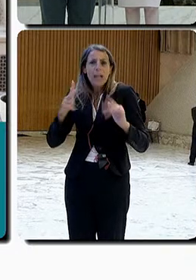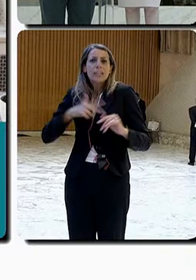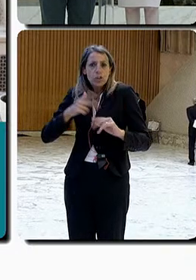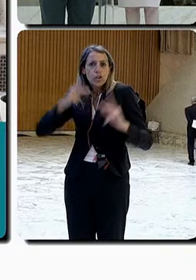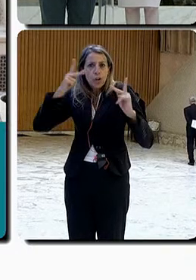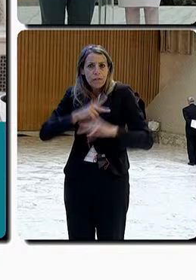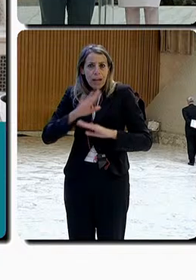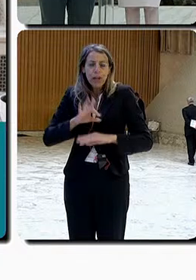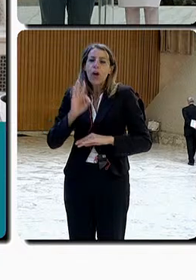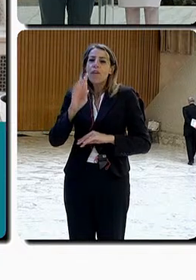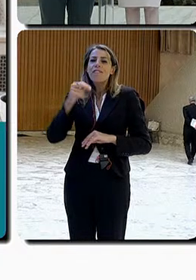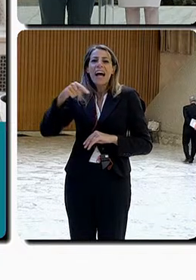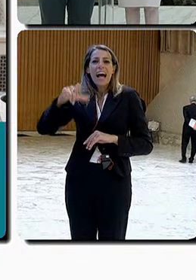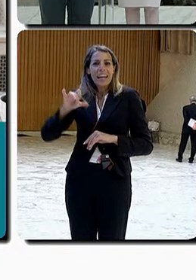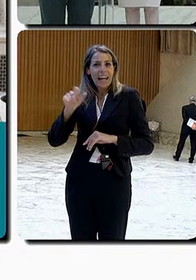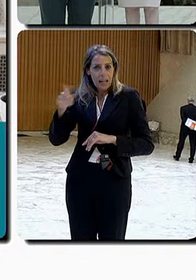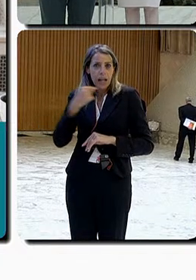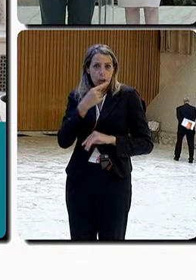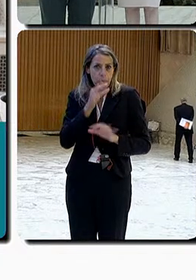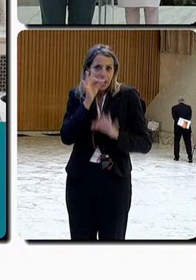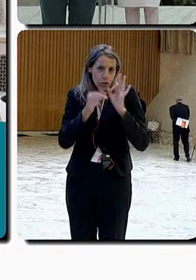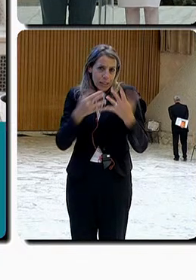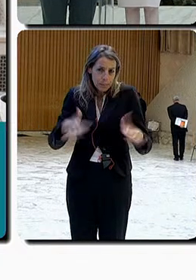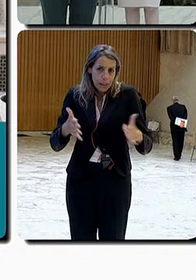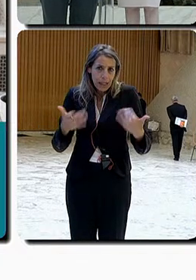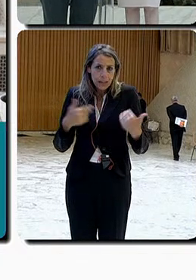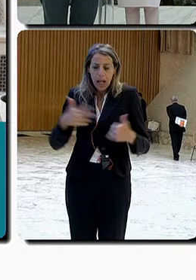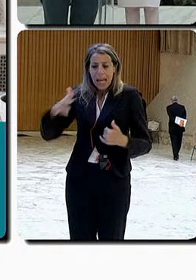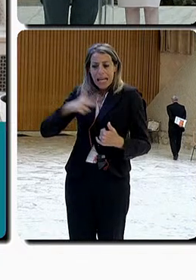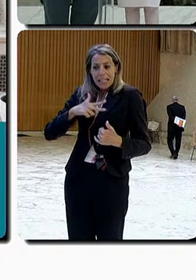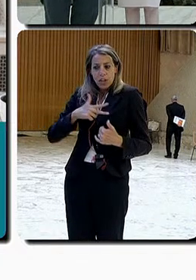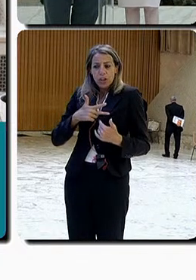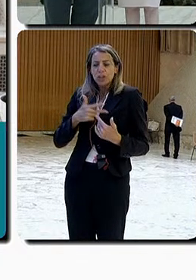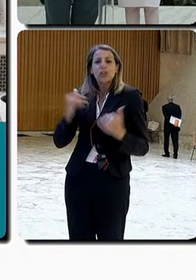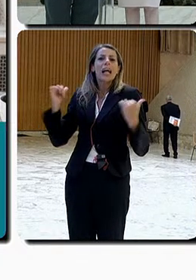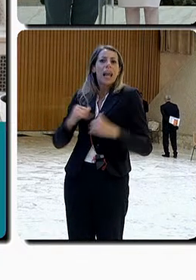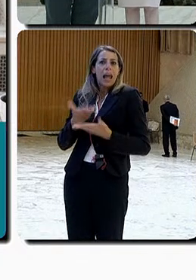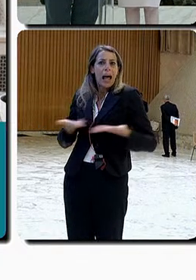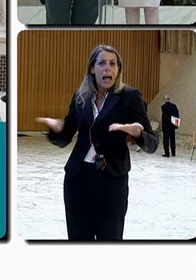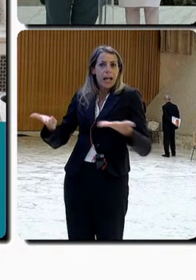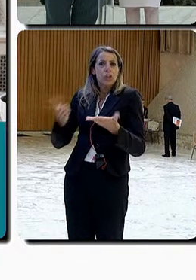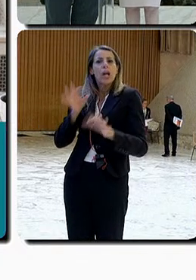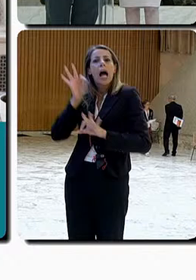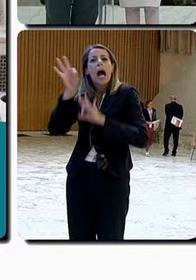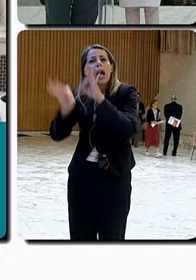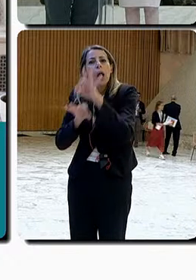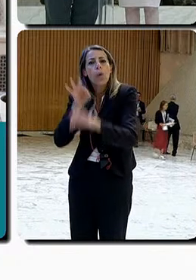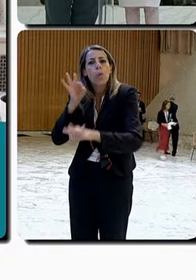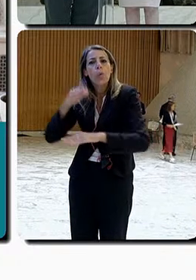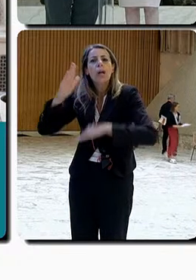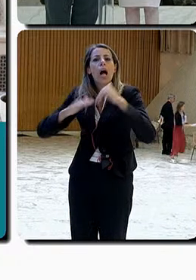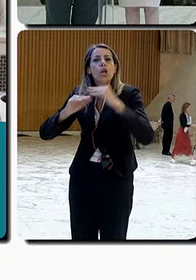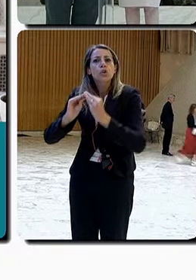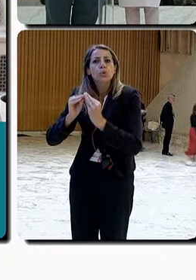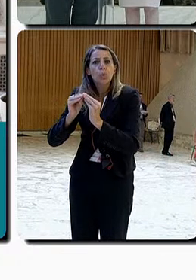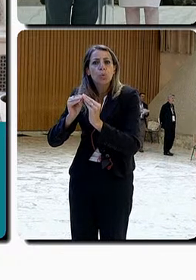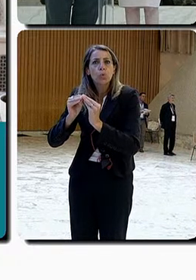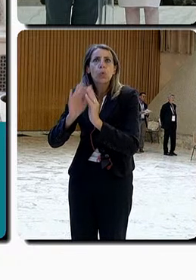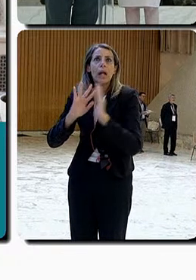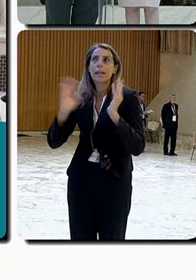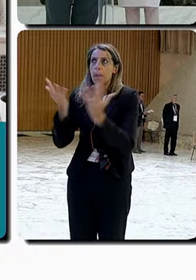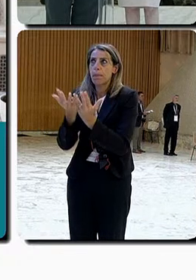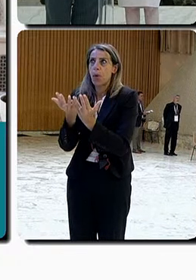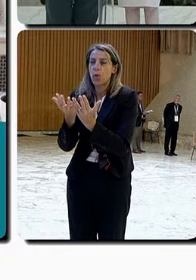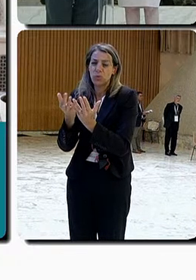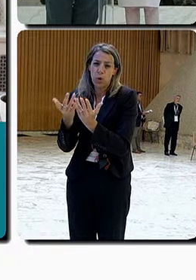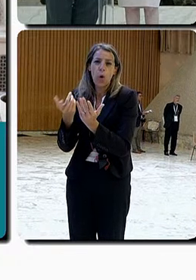Gentium, explains, the common priesthood of the laity is directed toward the cure of this now corrupted structure of the world, and